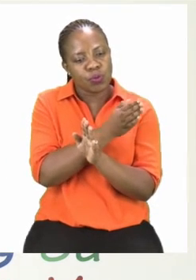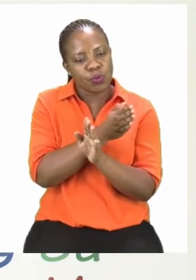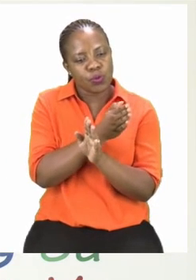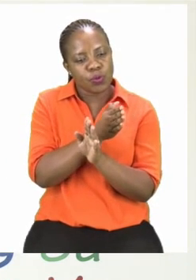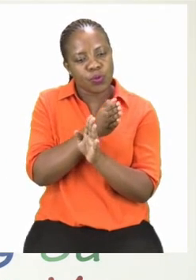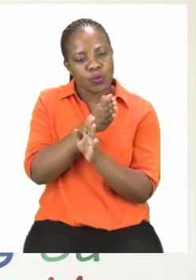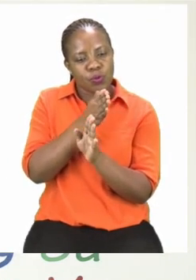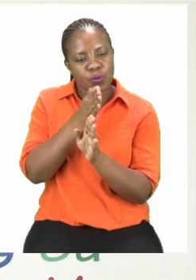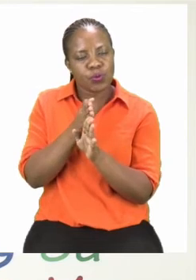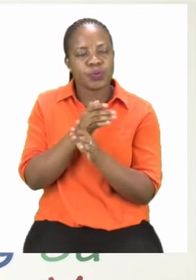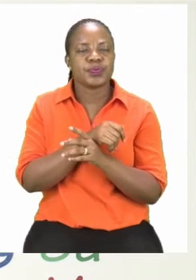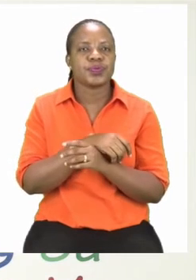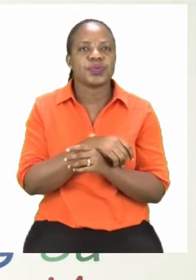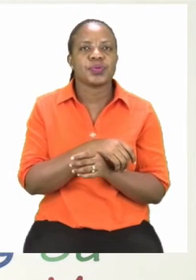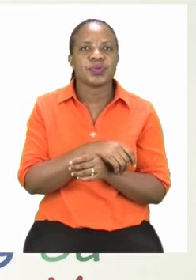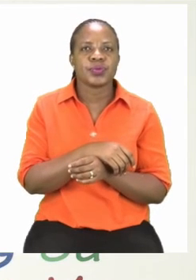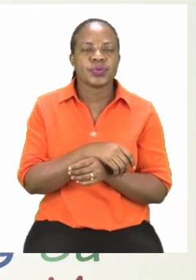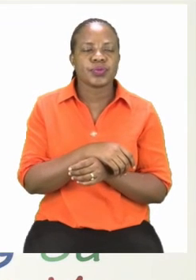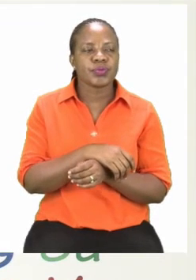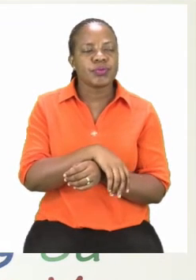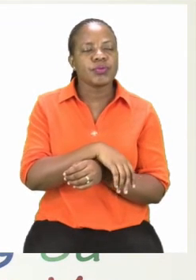see.